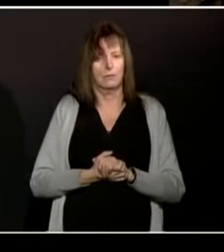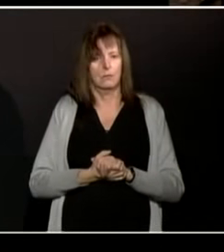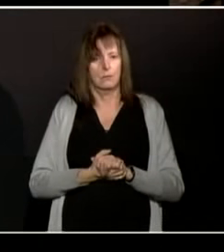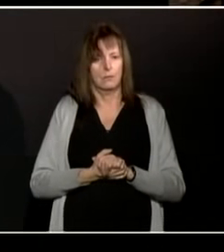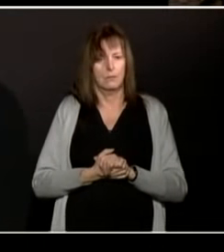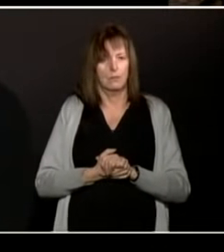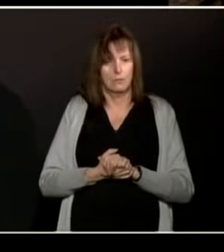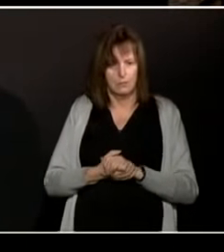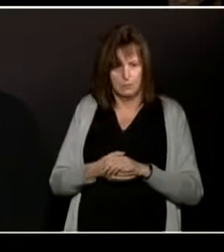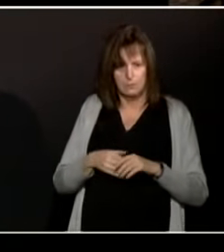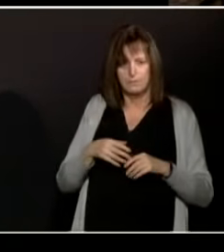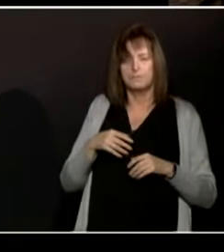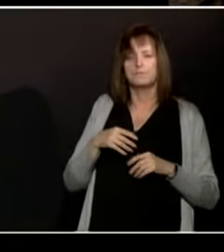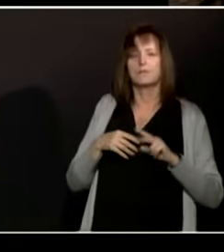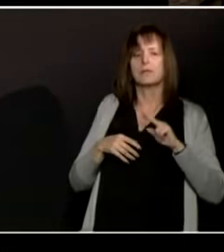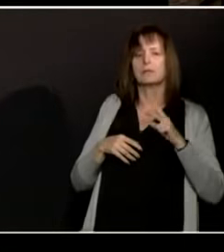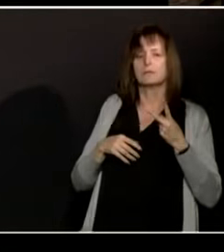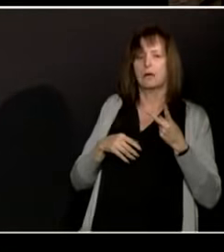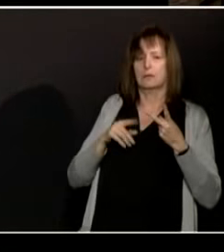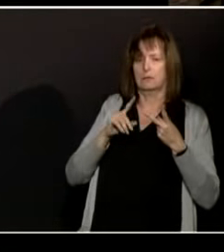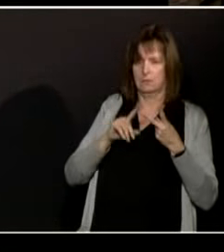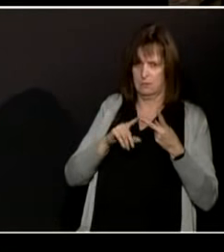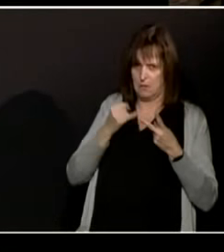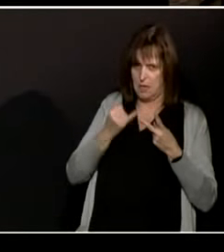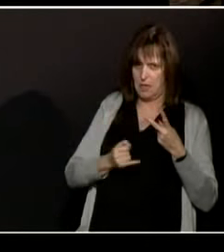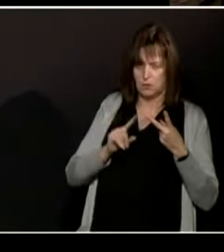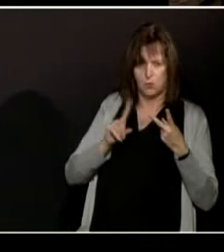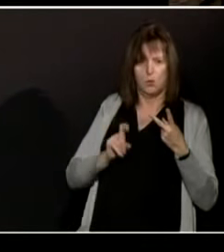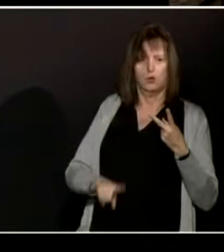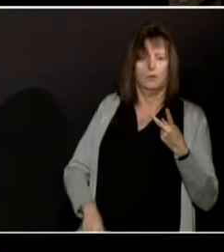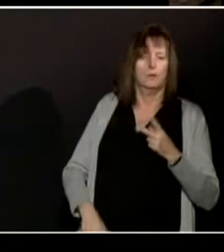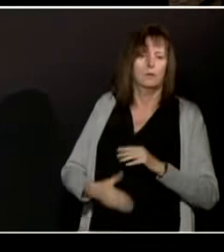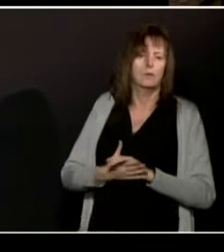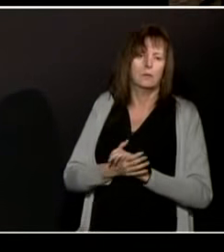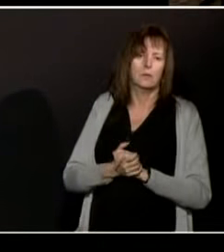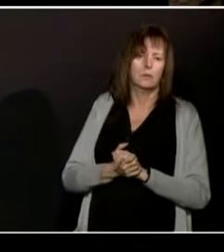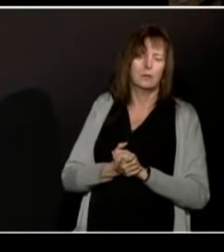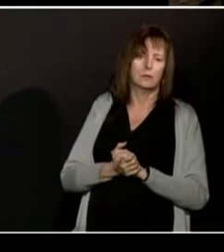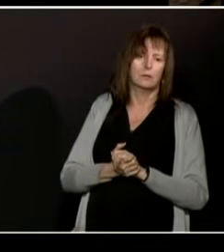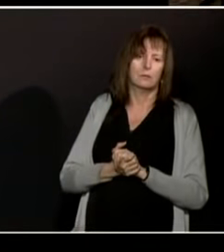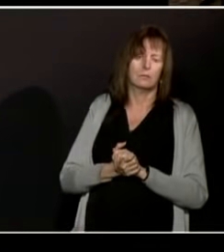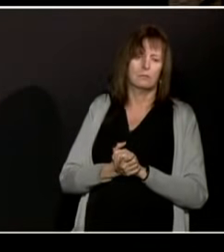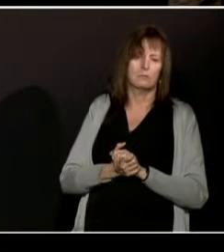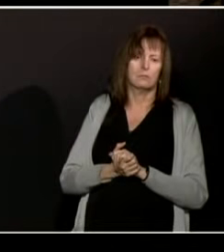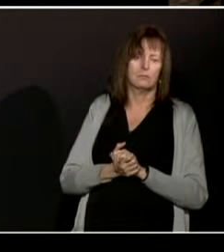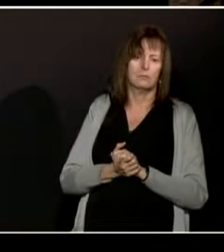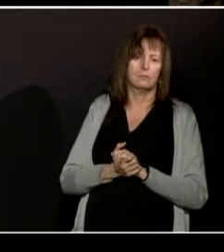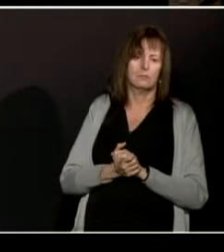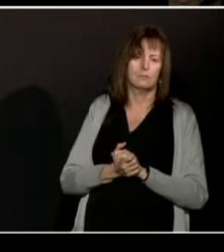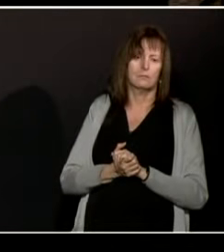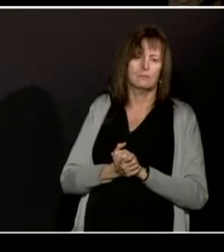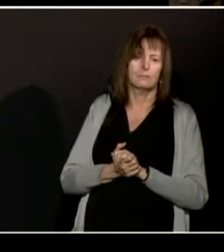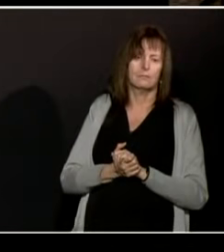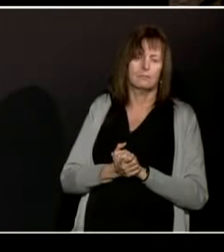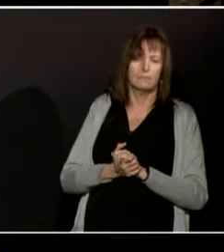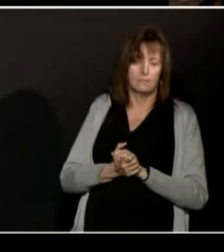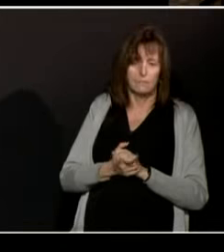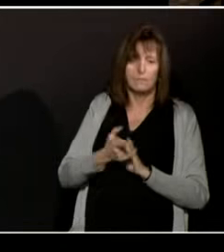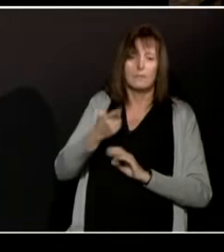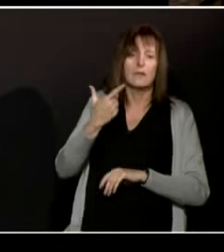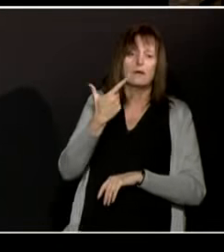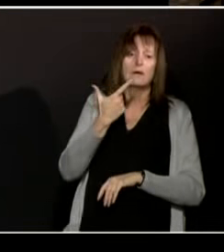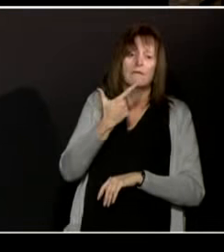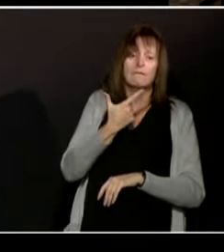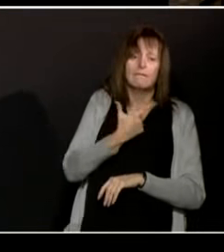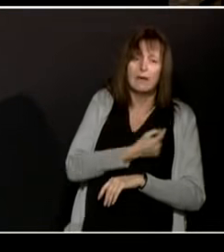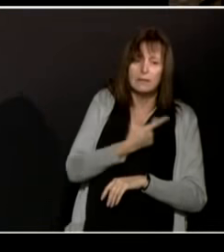Well, you're recommending that there be an increase or a redirection, I think, of vaccine into high-risk areas. Would it also be your recommendation